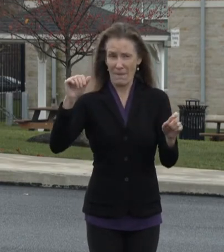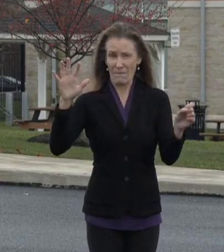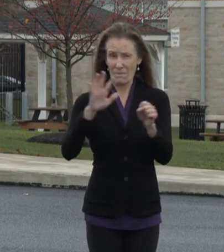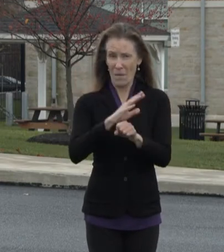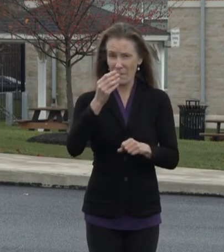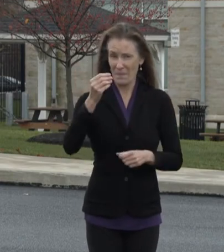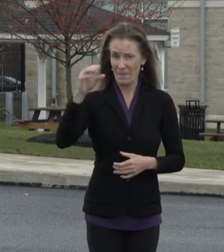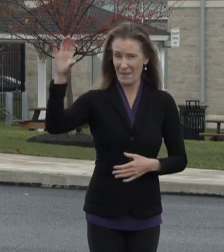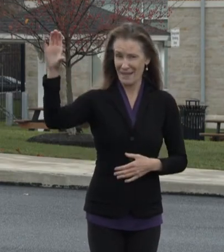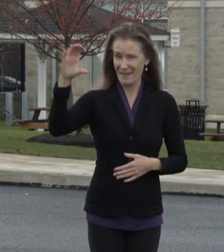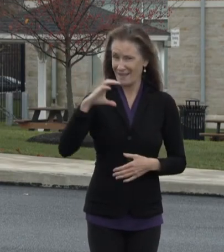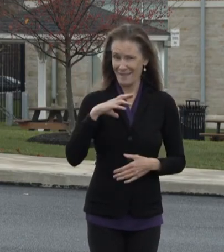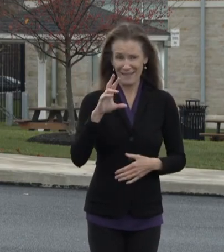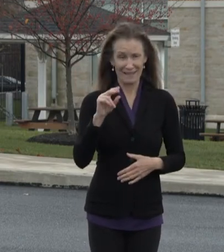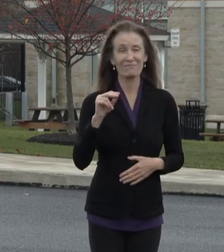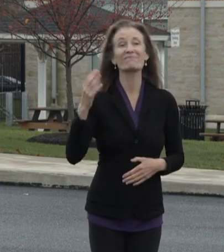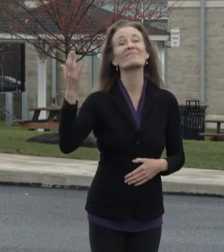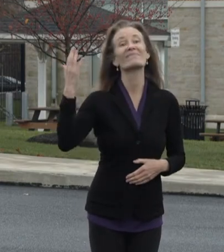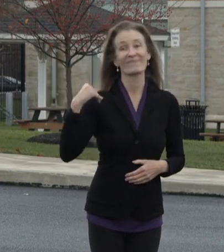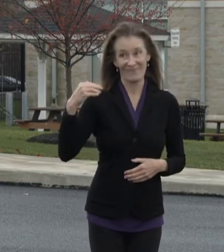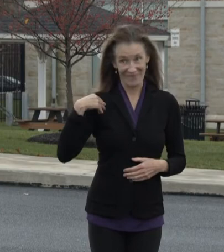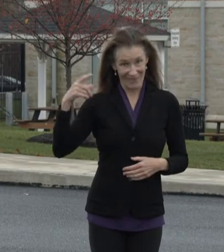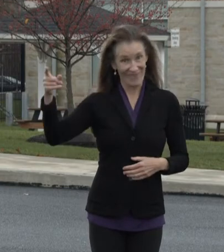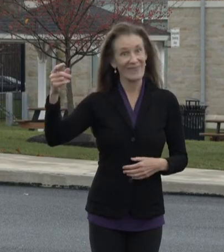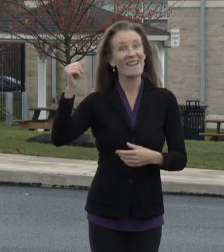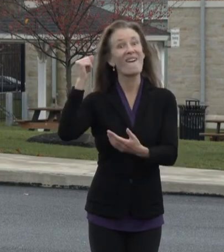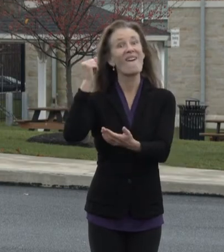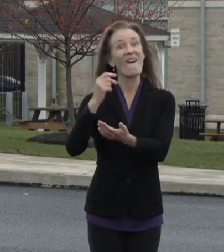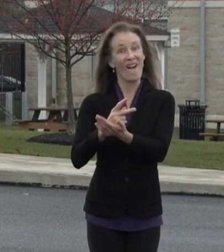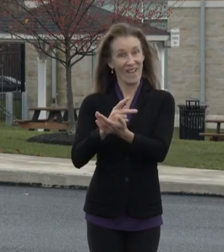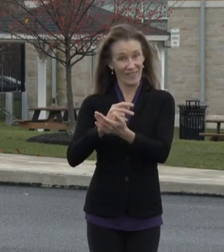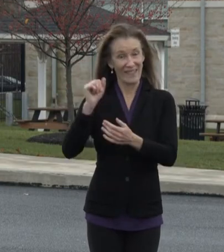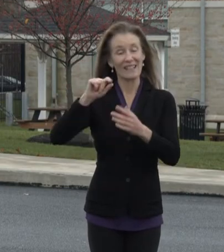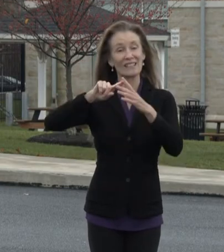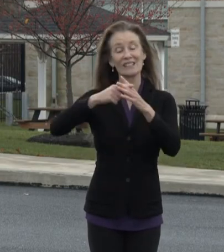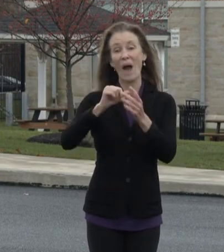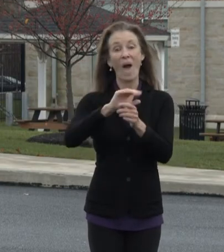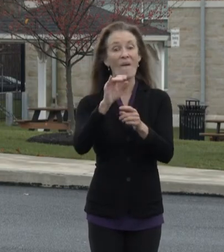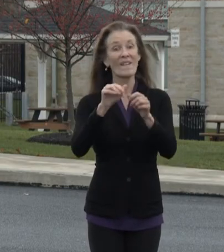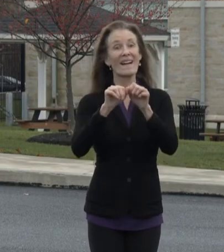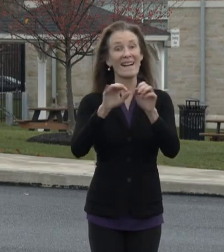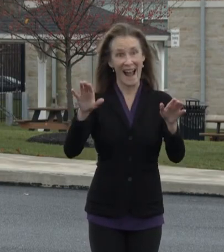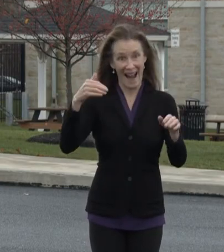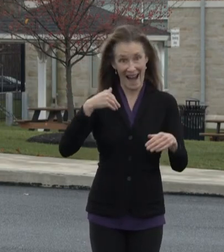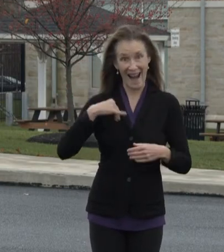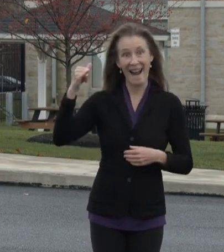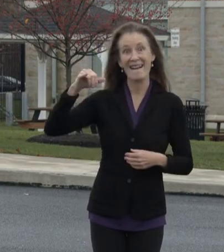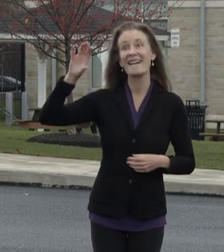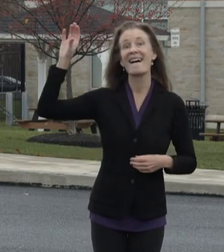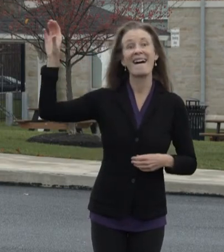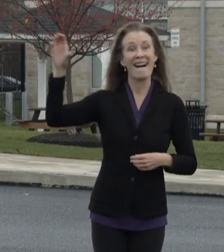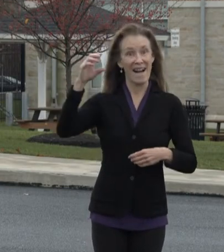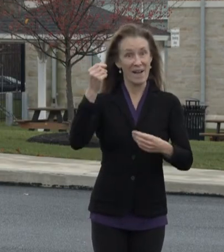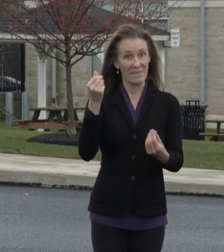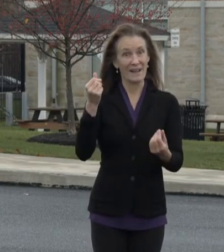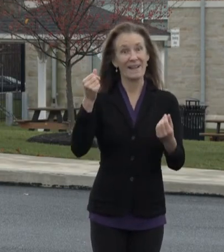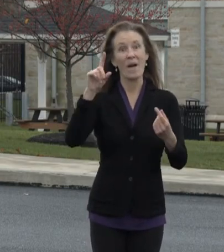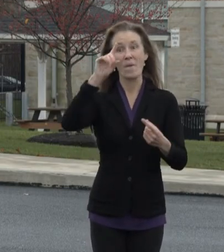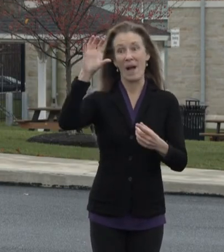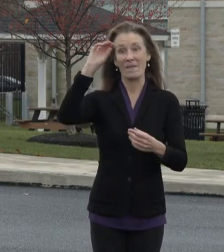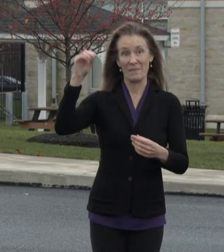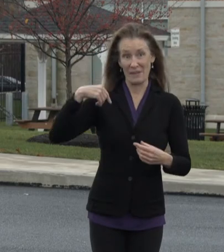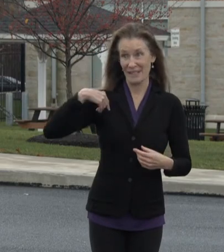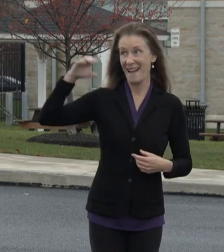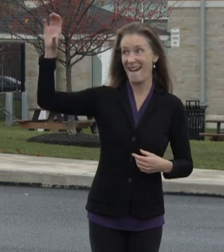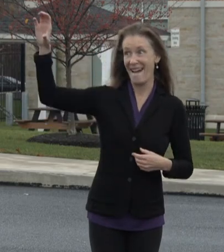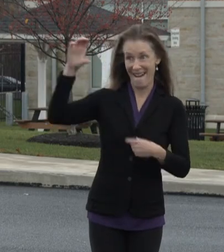authorized in the beginning part of the pandemic, everything was authorized for 100% federal